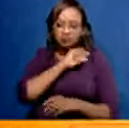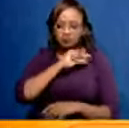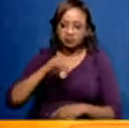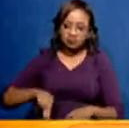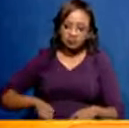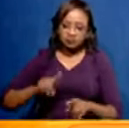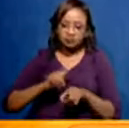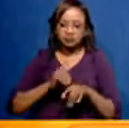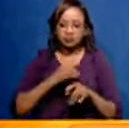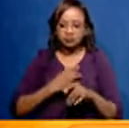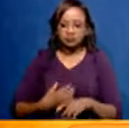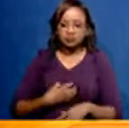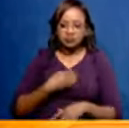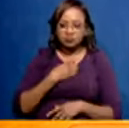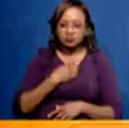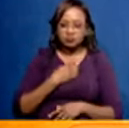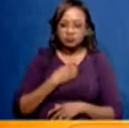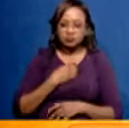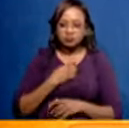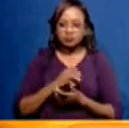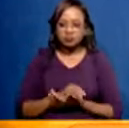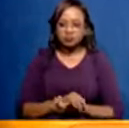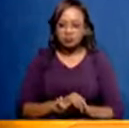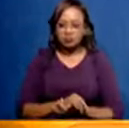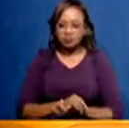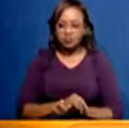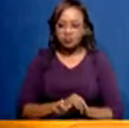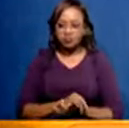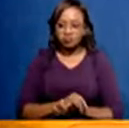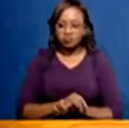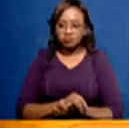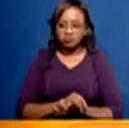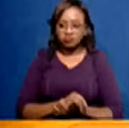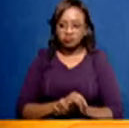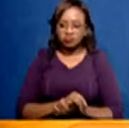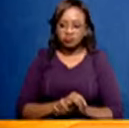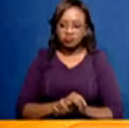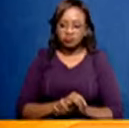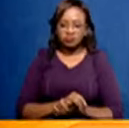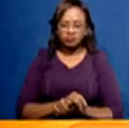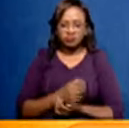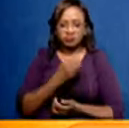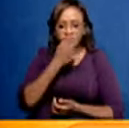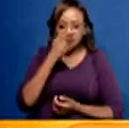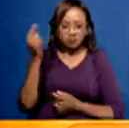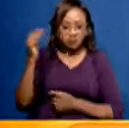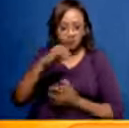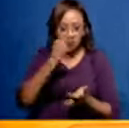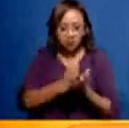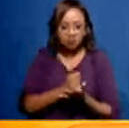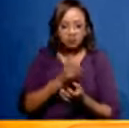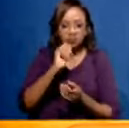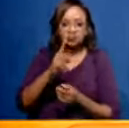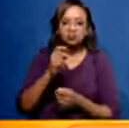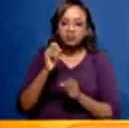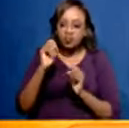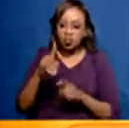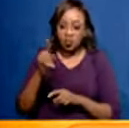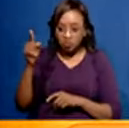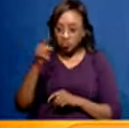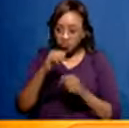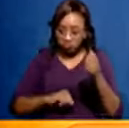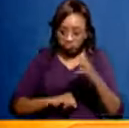visit. And I had the honor also to welcome him. And President Rutte came to the floating office and he said, okay, Patrick, you are